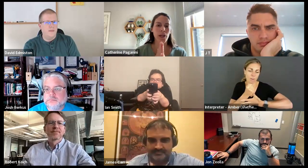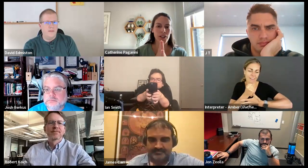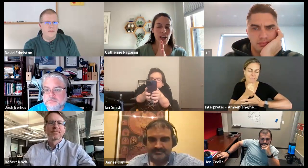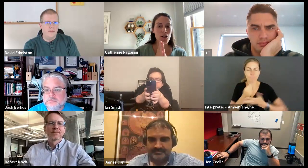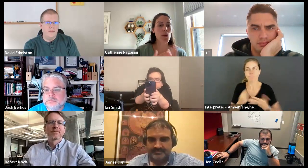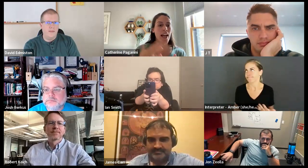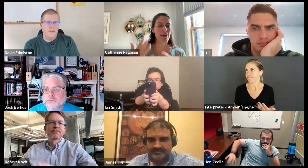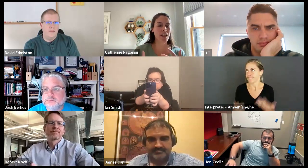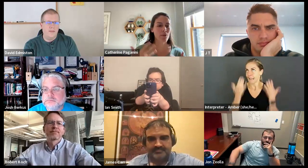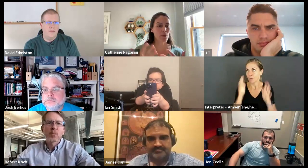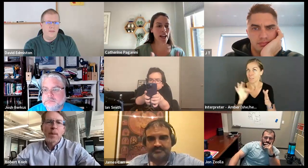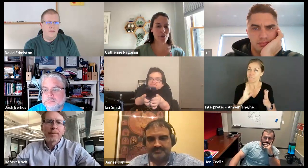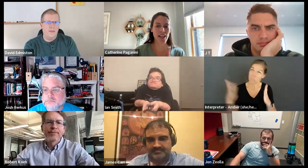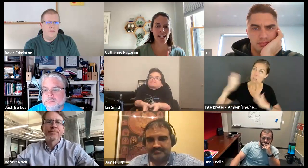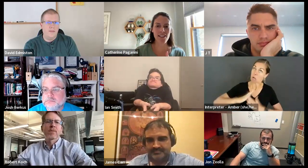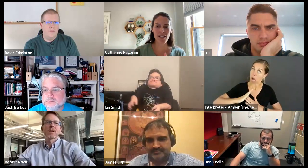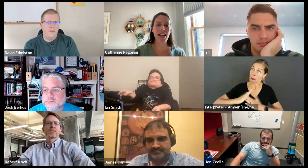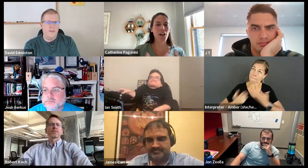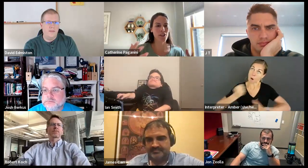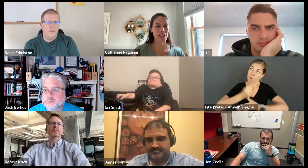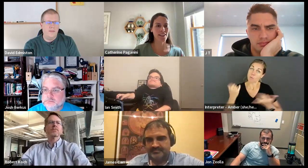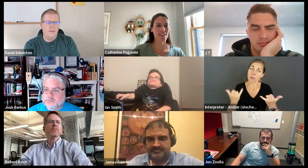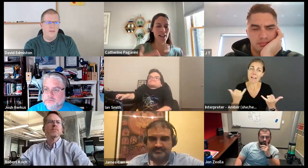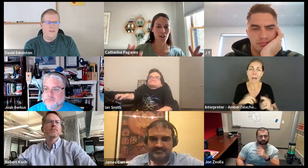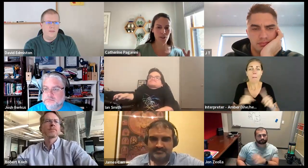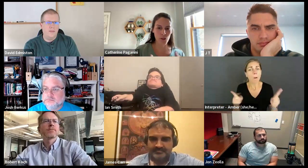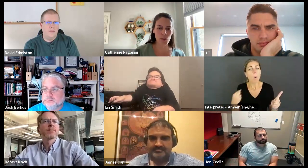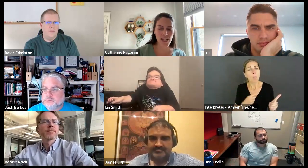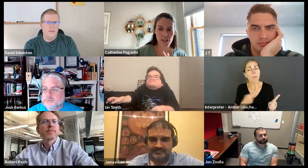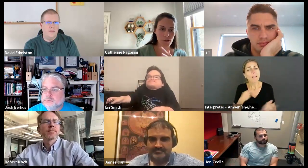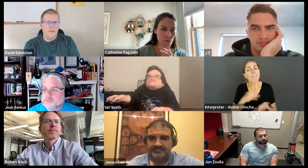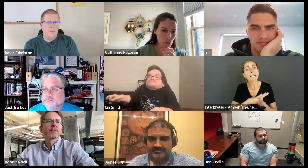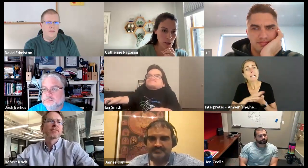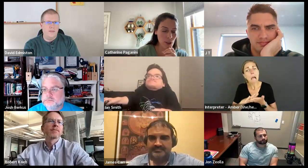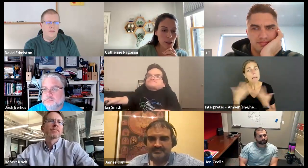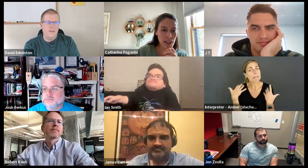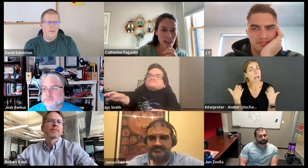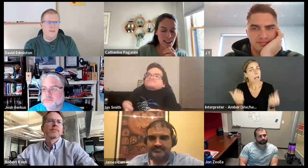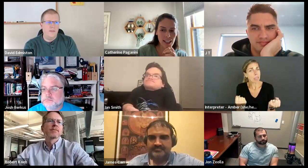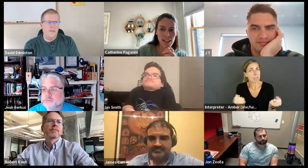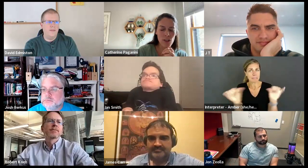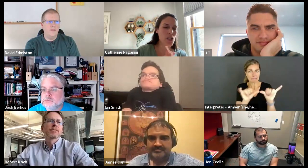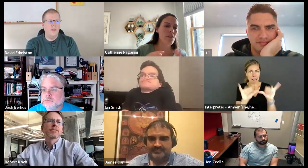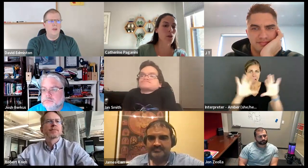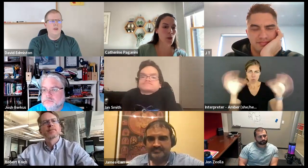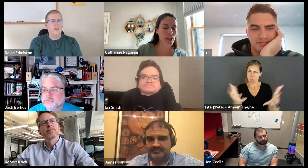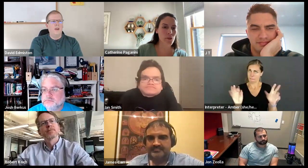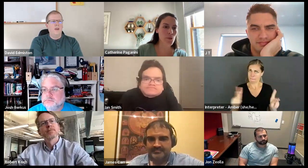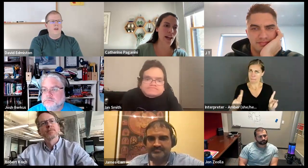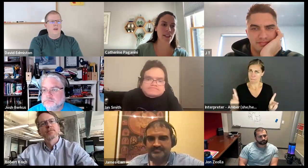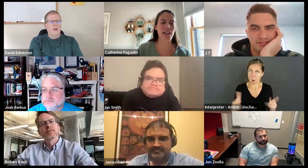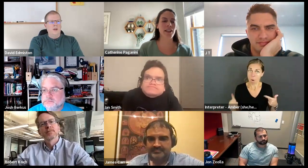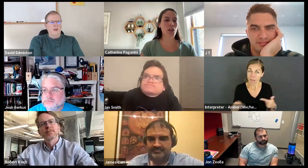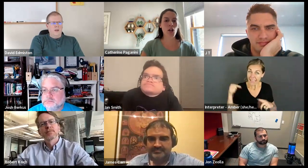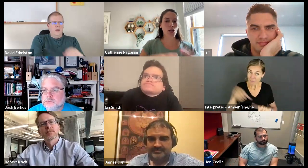top priority now because we have like a kind of nice, healthy, like group size of people. I mean, I think like, especially for a working